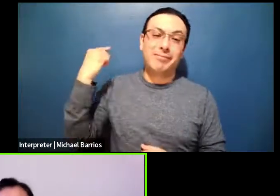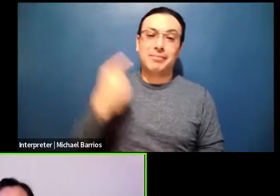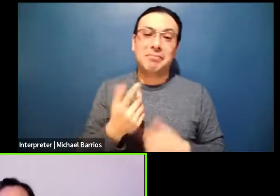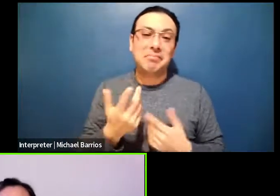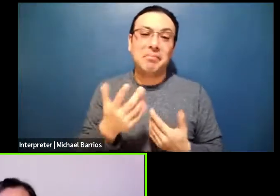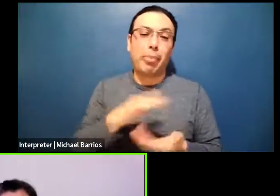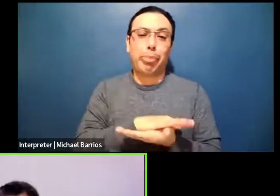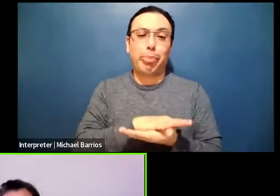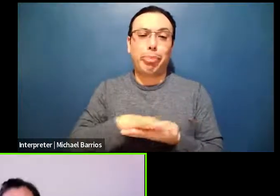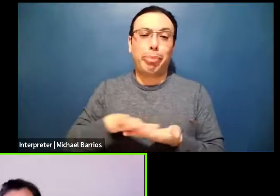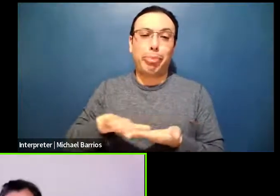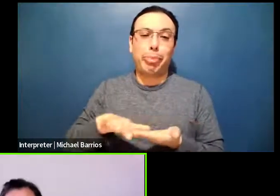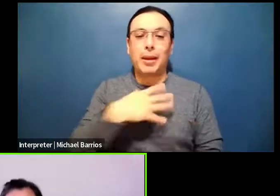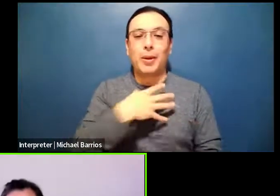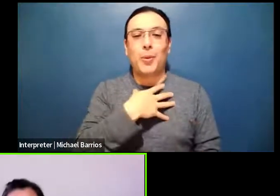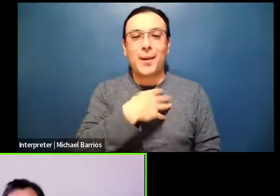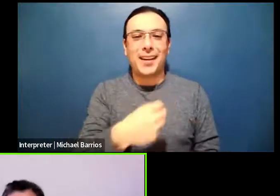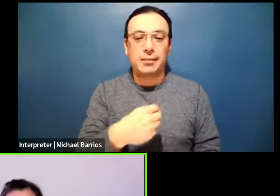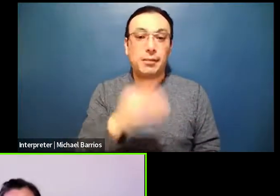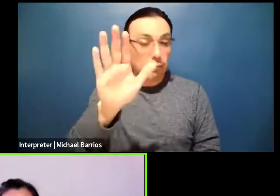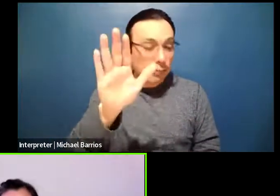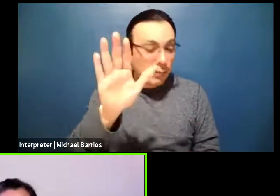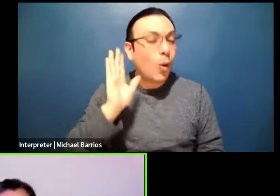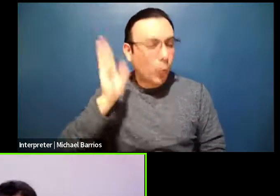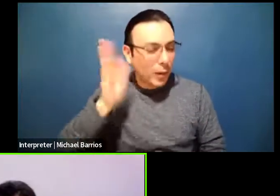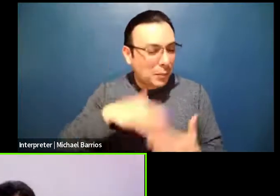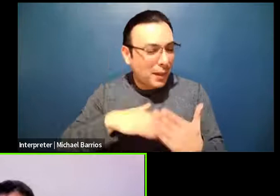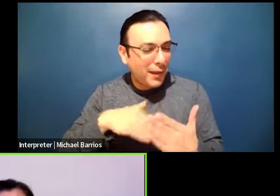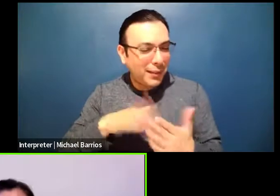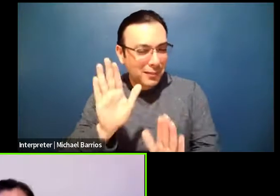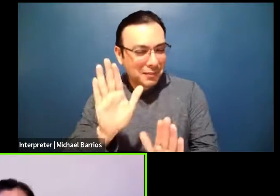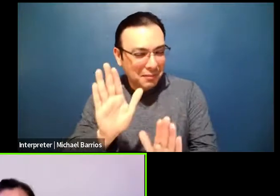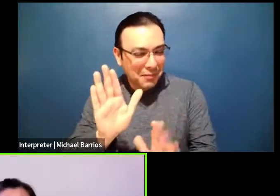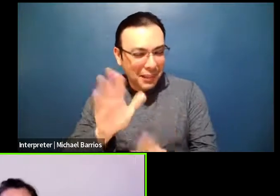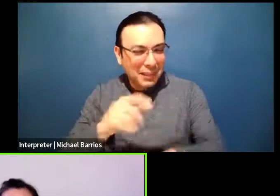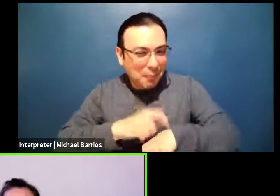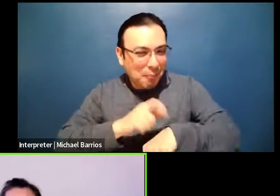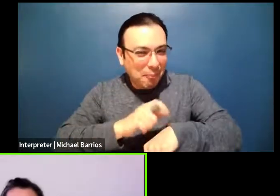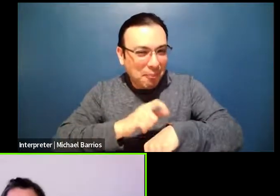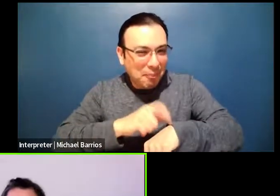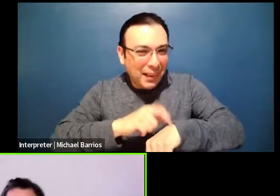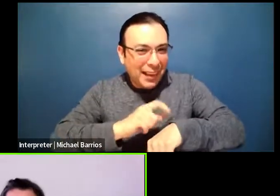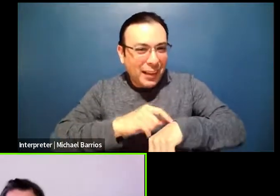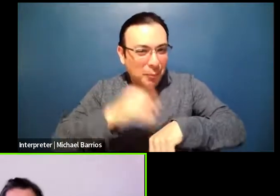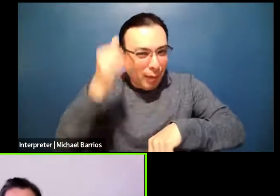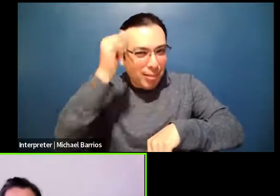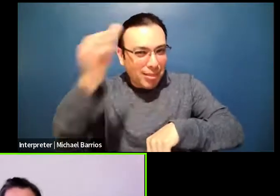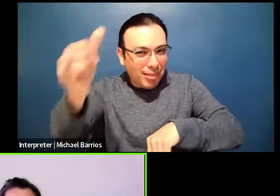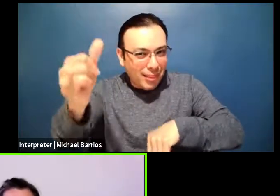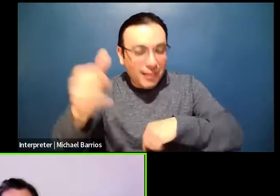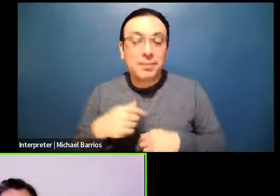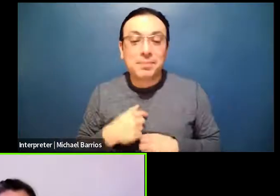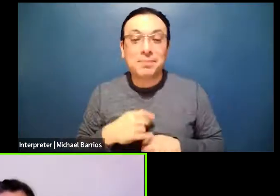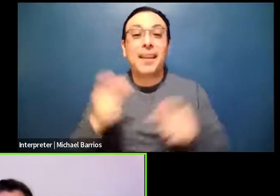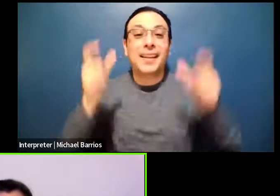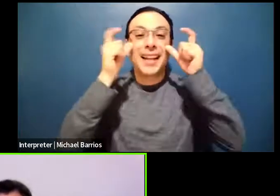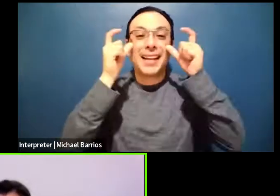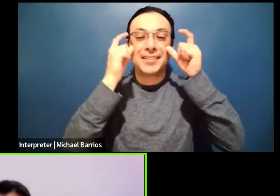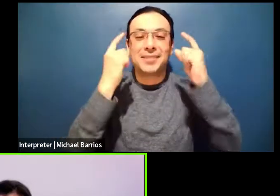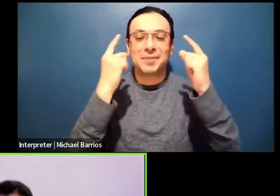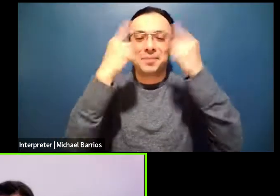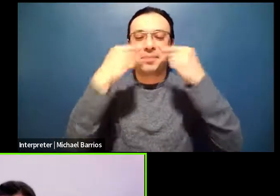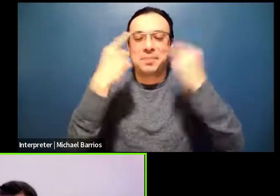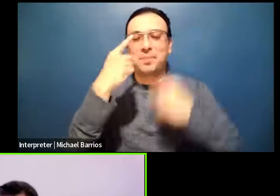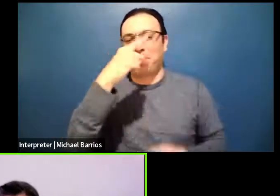that I am going to paint at some point, but it's just taken me a while. And I have black glasses on, I should say as